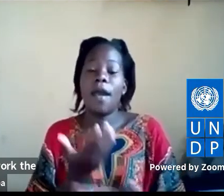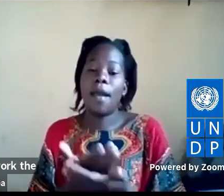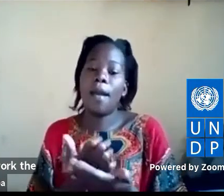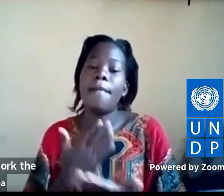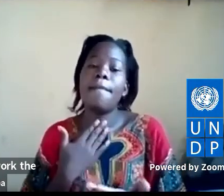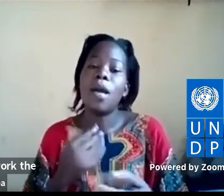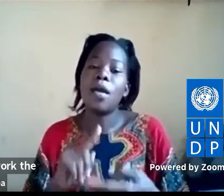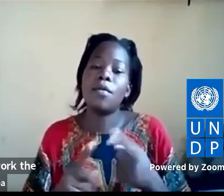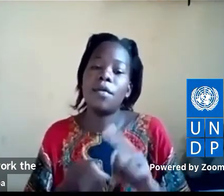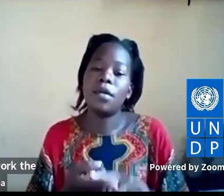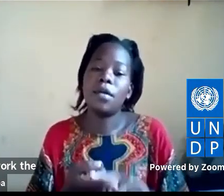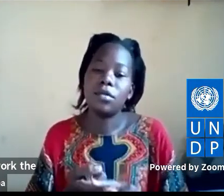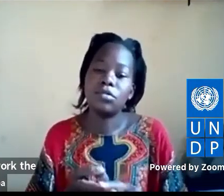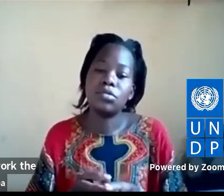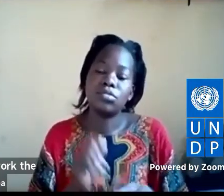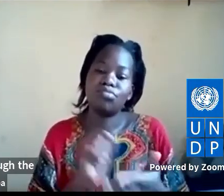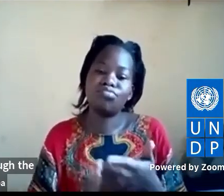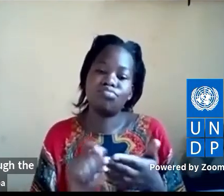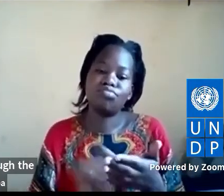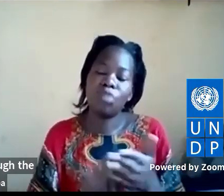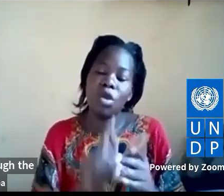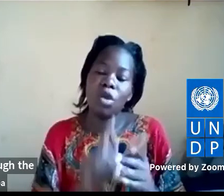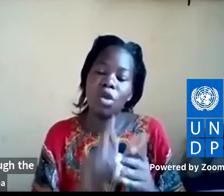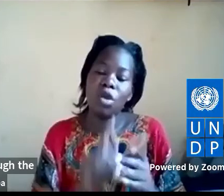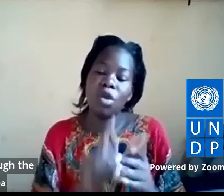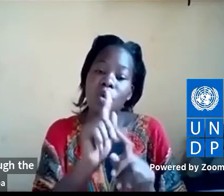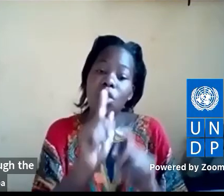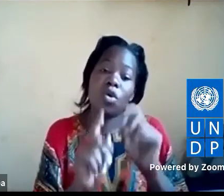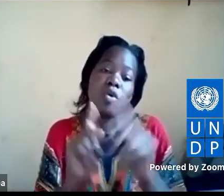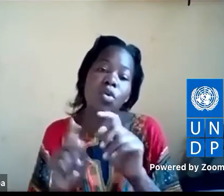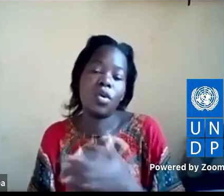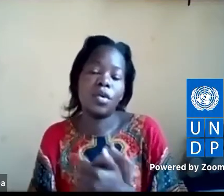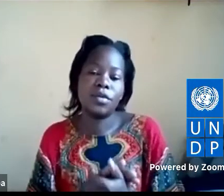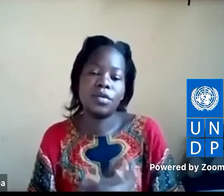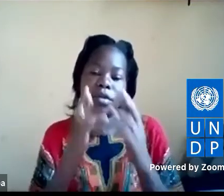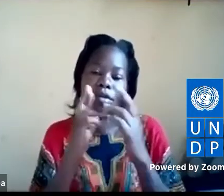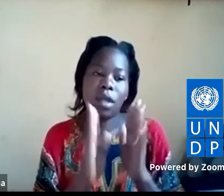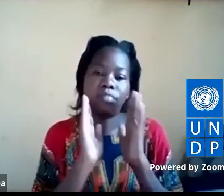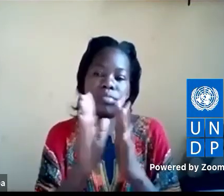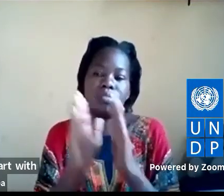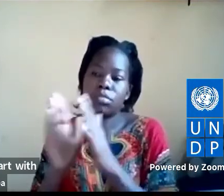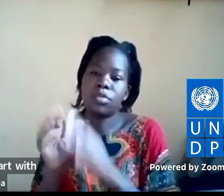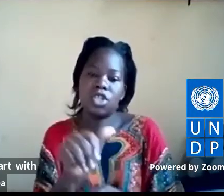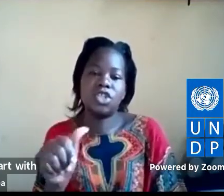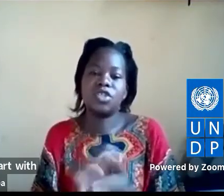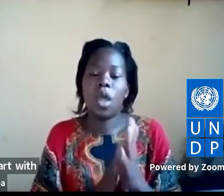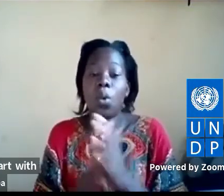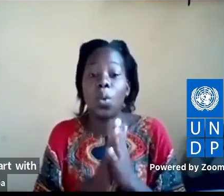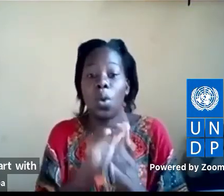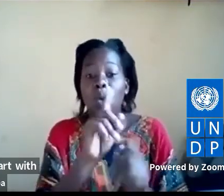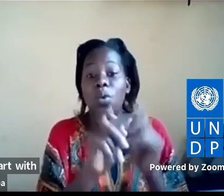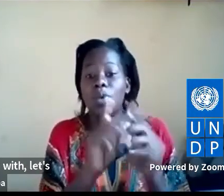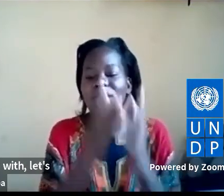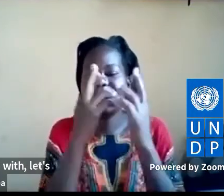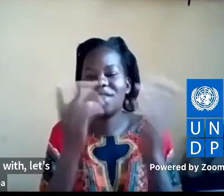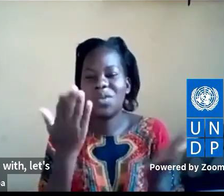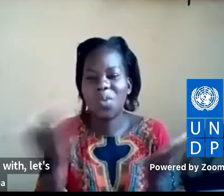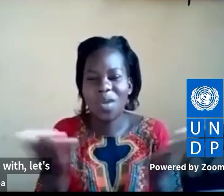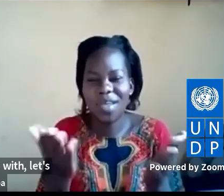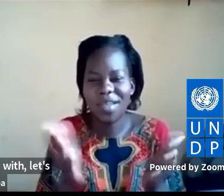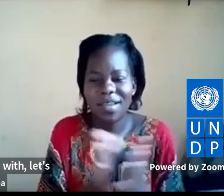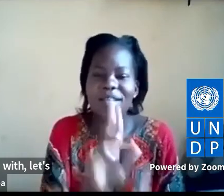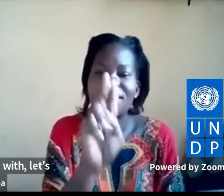I can begin with the most pressing ones. Shall we start with, let's start with Naomi. Naomi, there were some questions about the